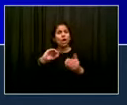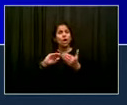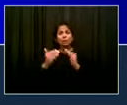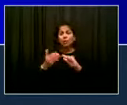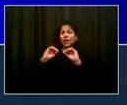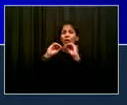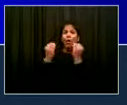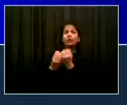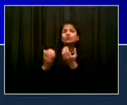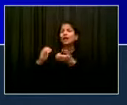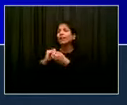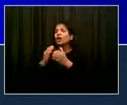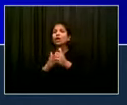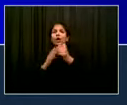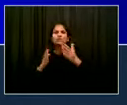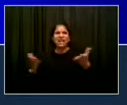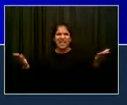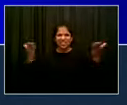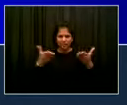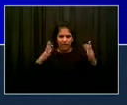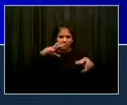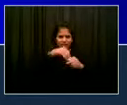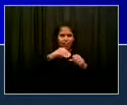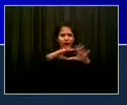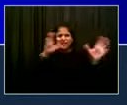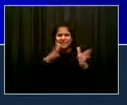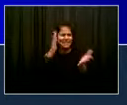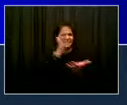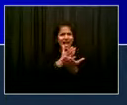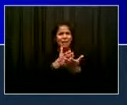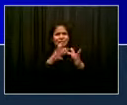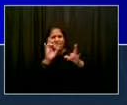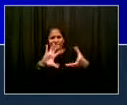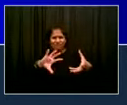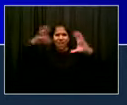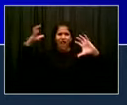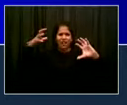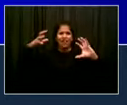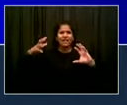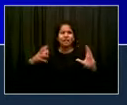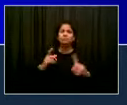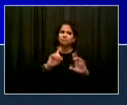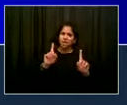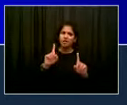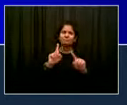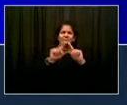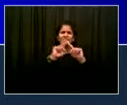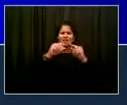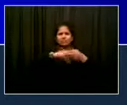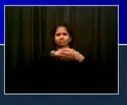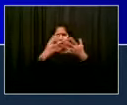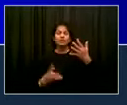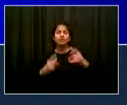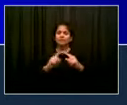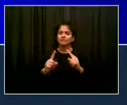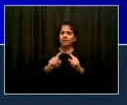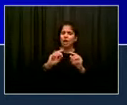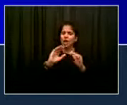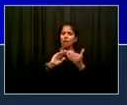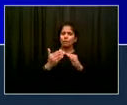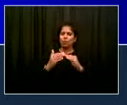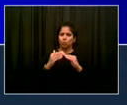before it happened should be very proud of this. All the violence interrupters, all the community groups that were involved, all the folks who